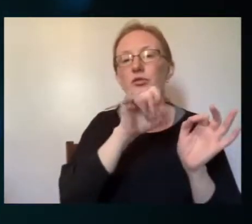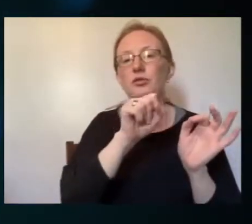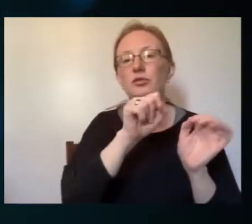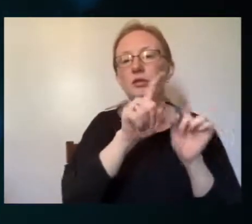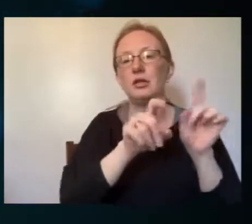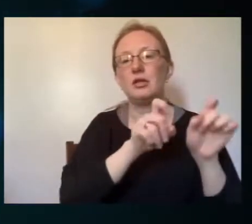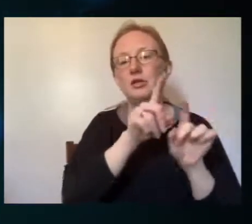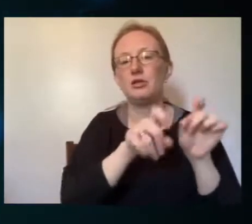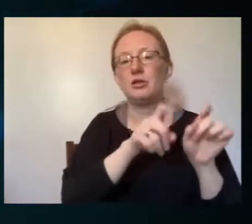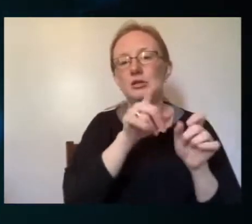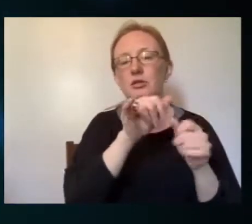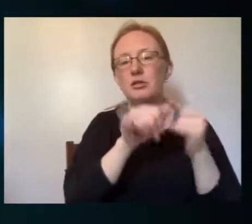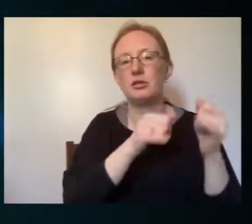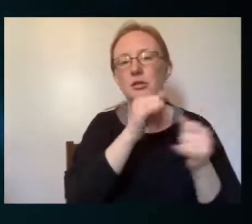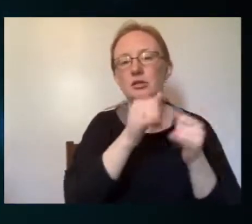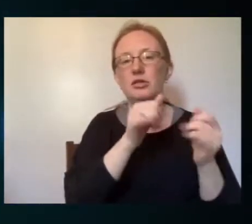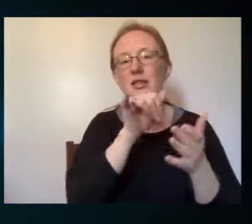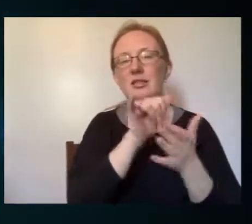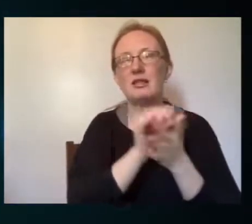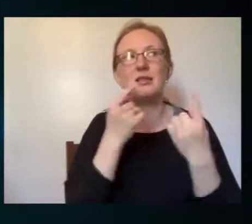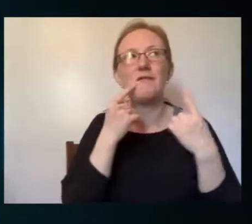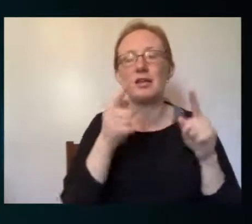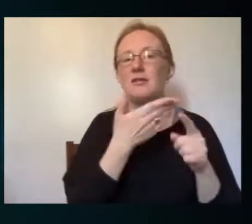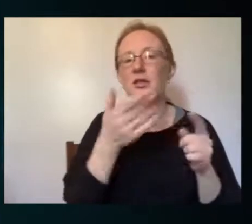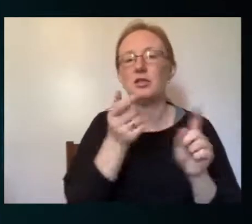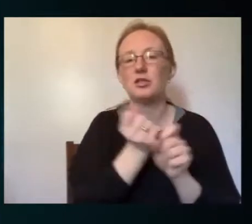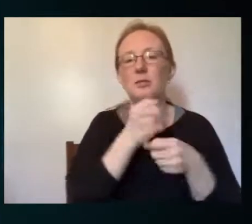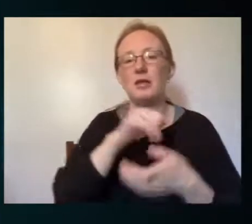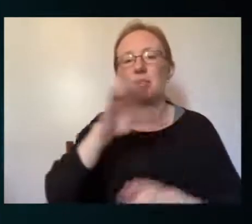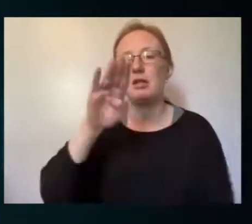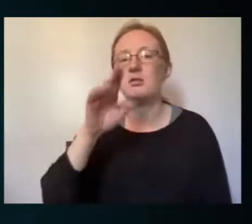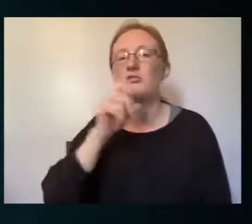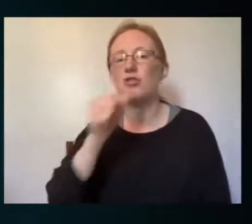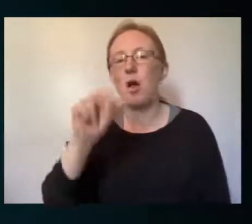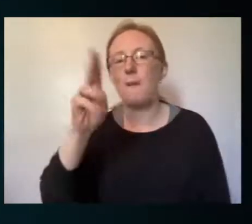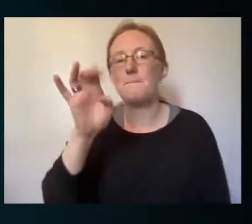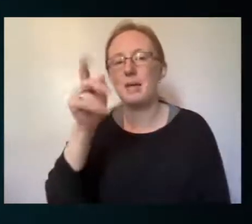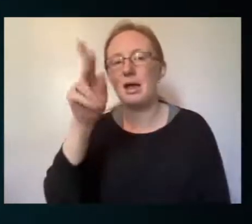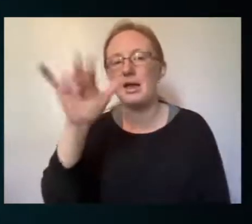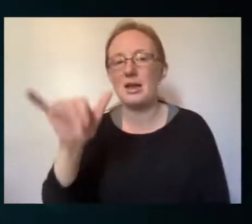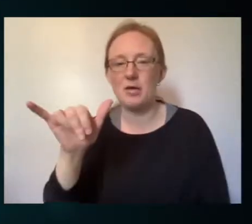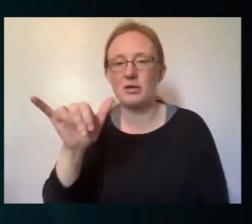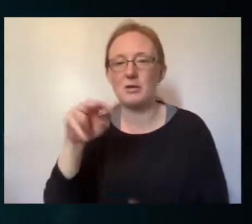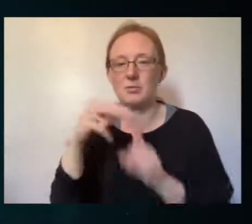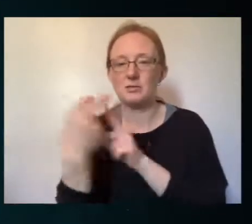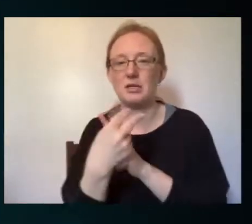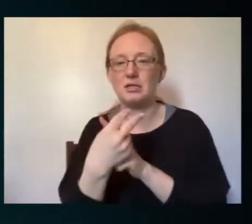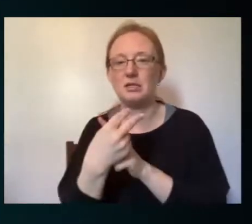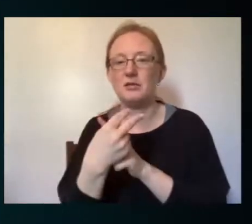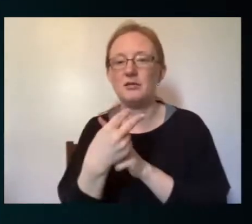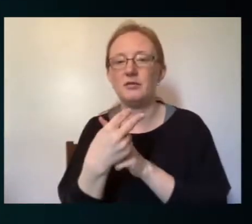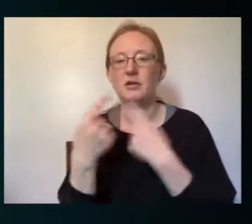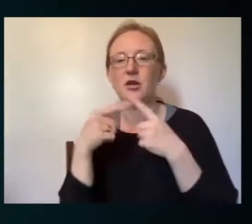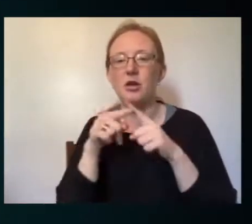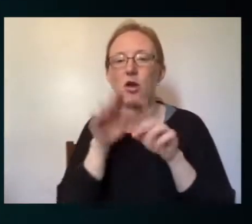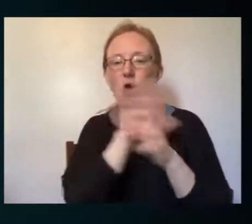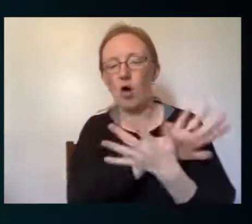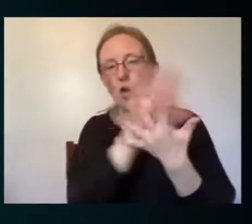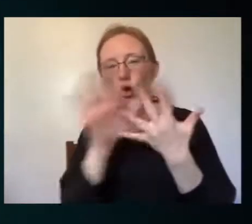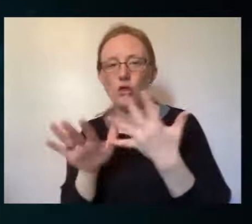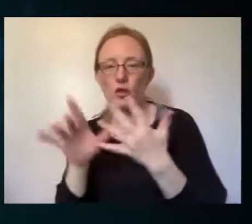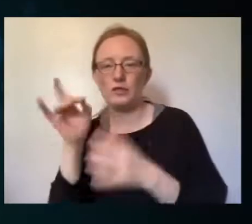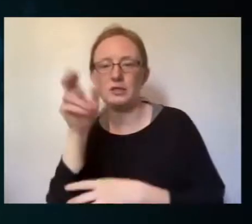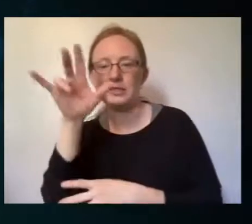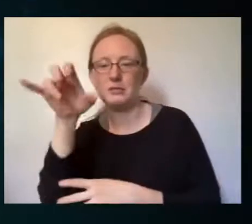and interactions was one of the most effective things to make a non-binary perspective public across disciplines. Alex